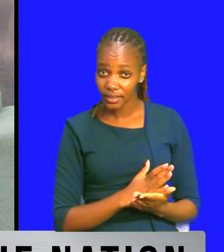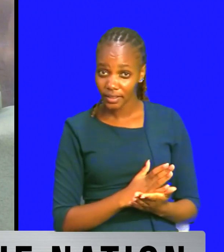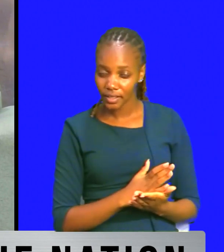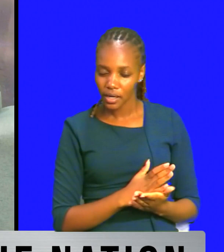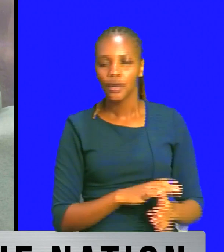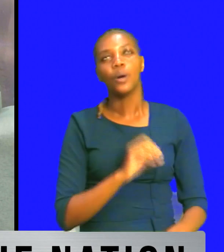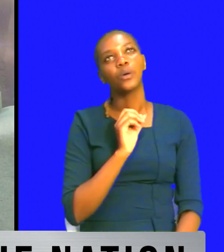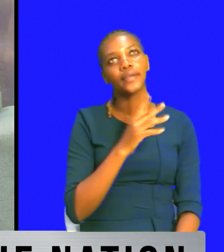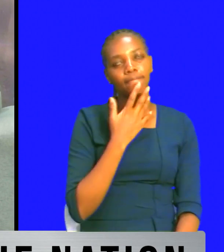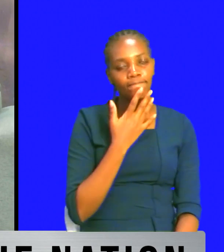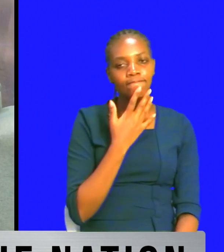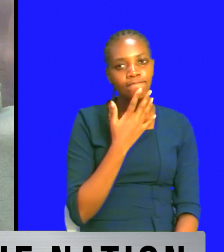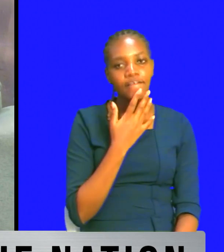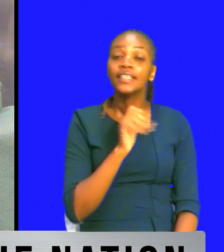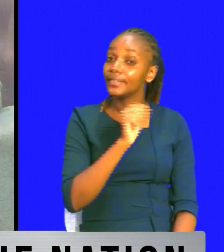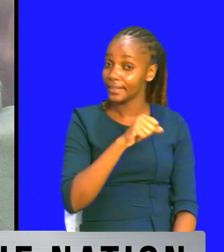Jonah, yes, because